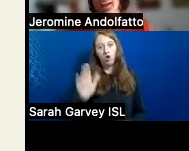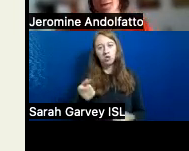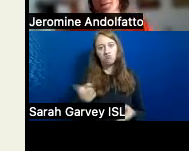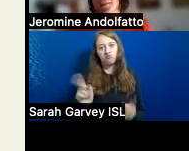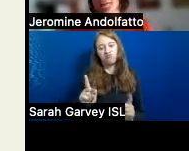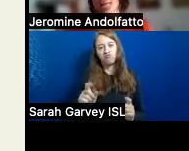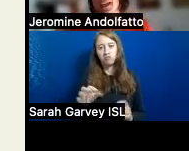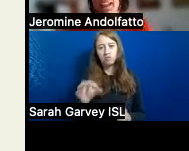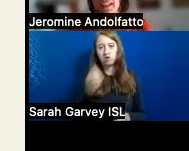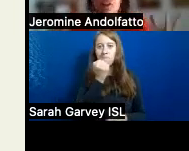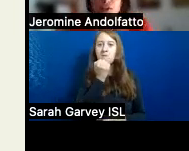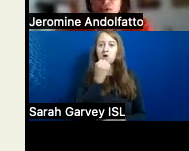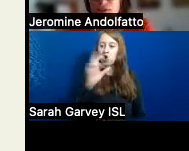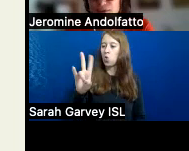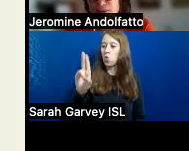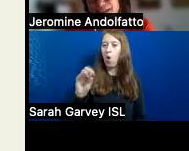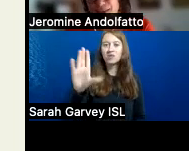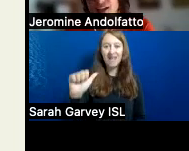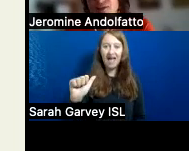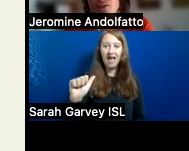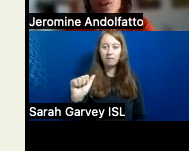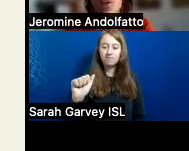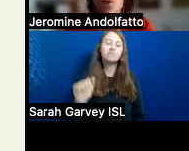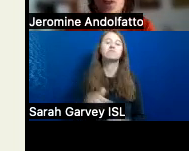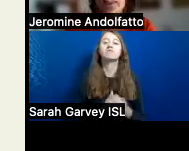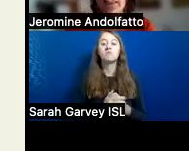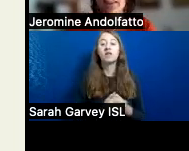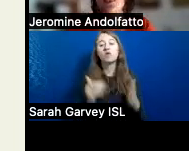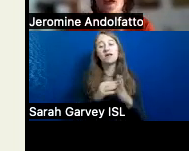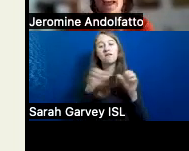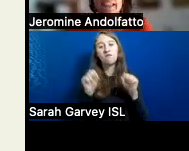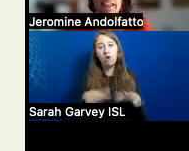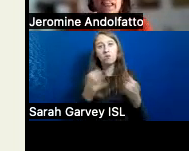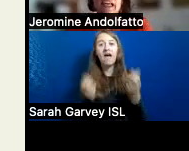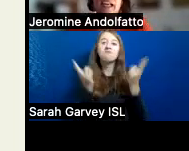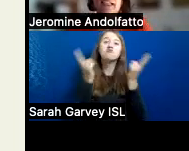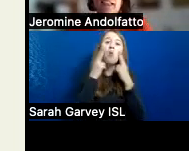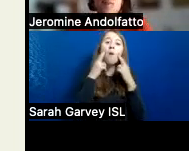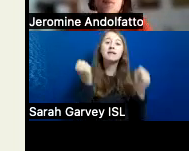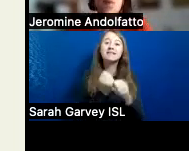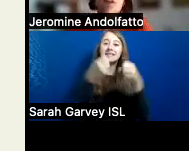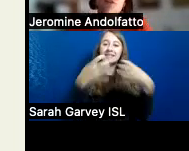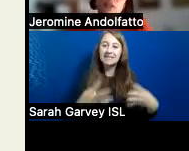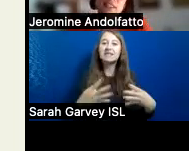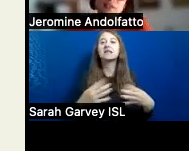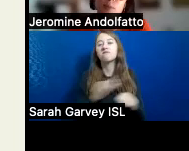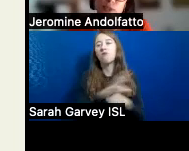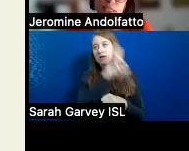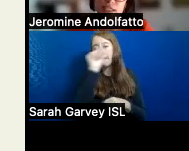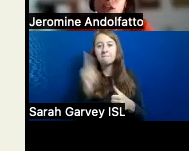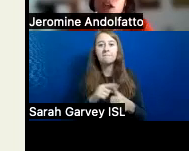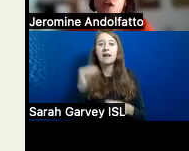obviously, I guess there are the usual suspects when it comes to gender equality. So Iceland has a bit more than